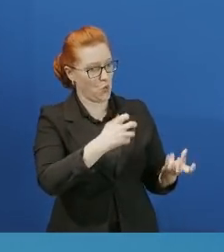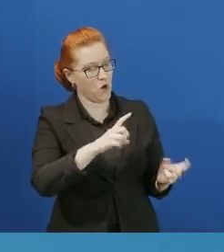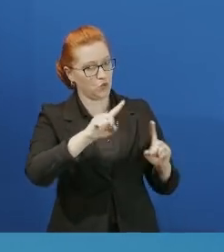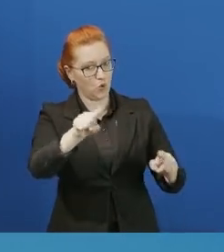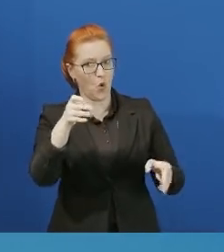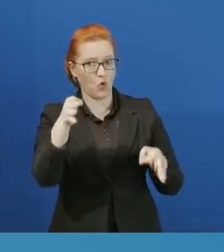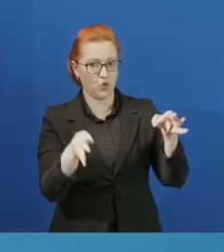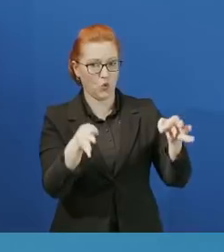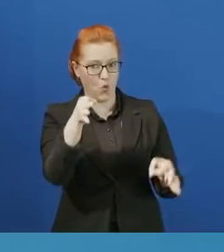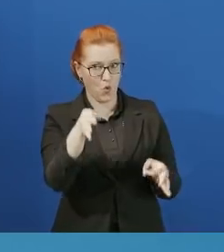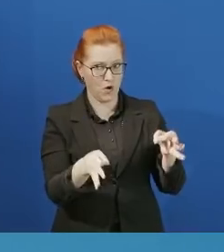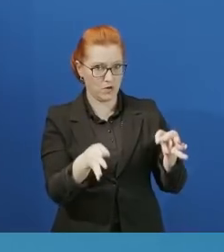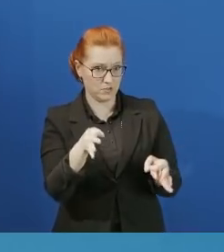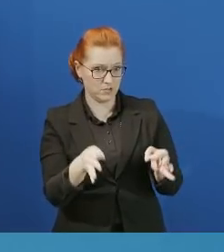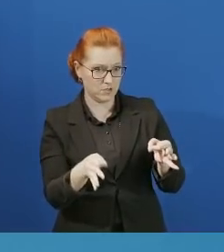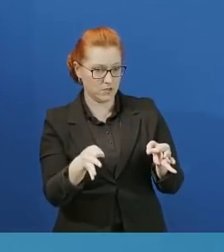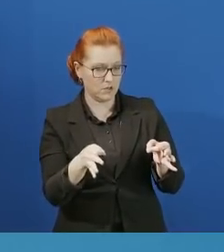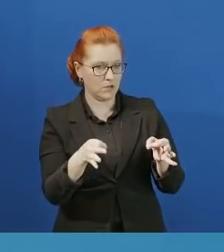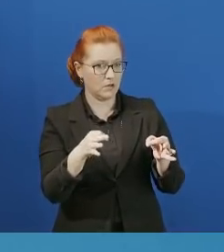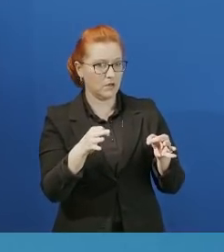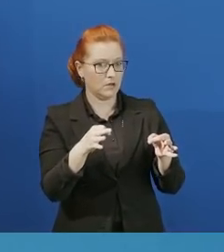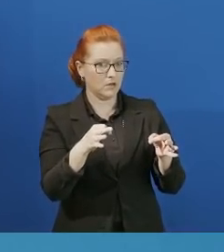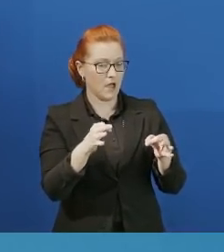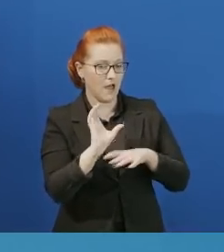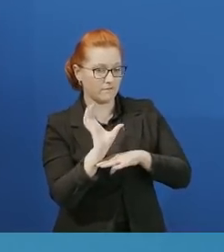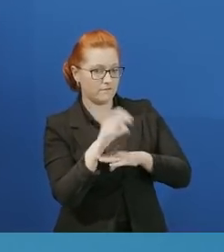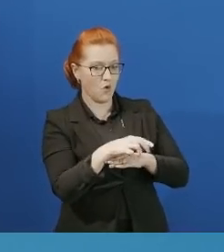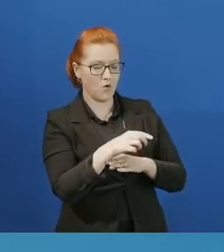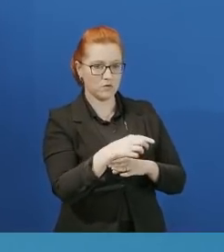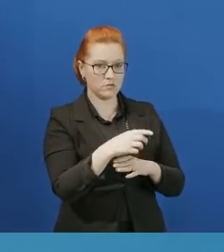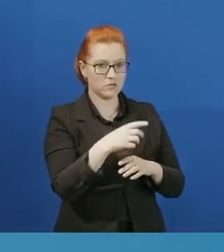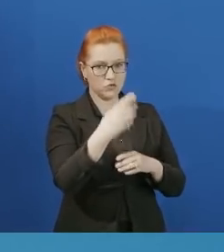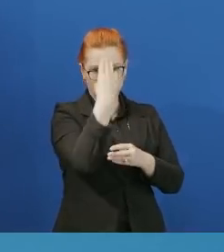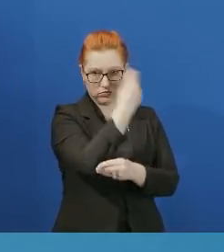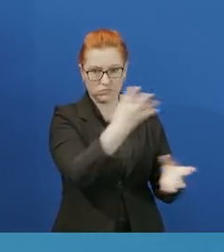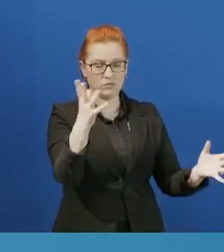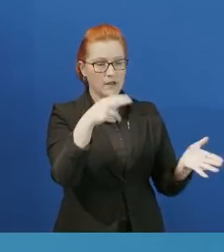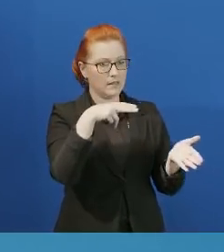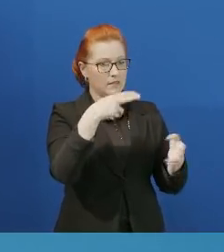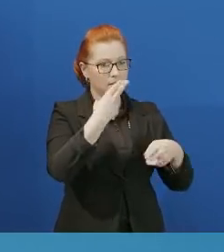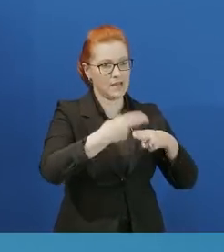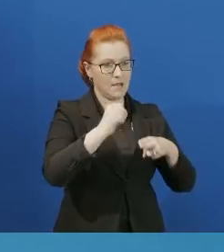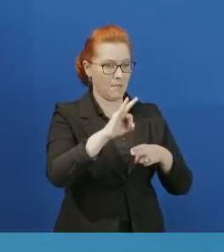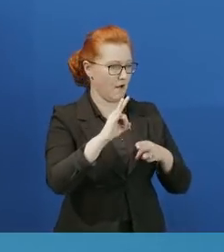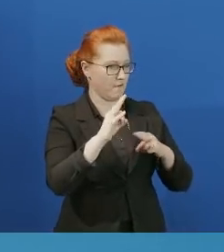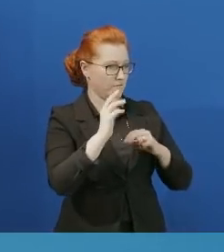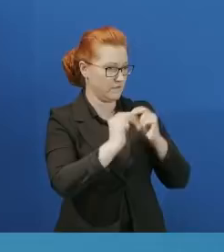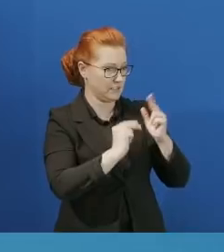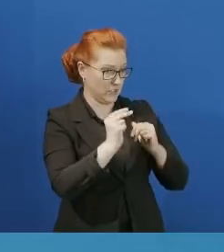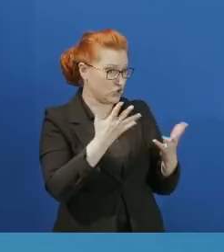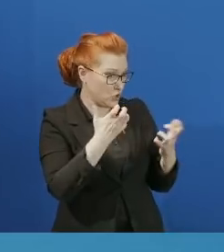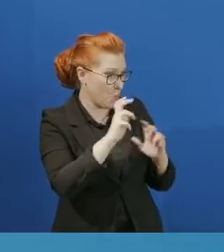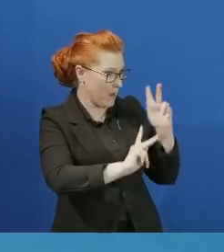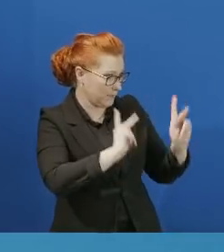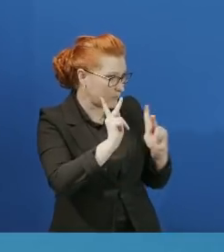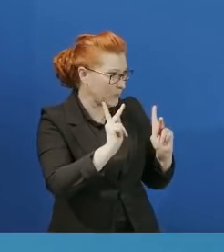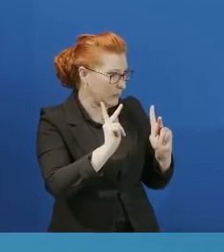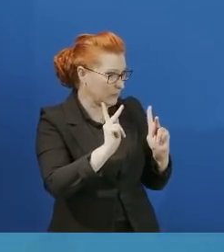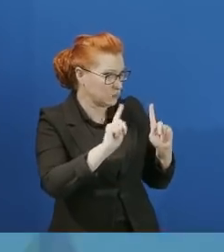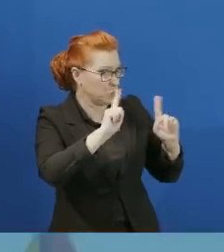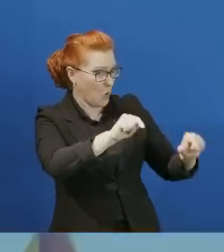releasing the names of facilities. You'd rather this go to court and people fight for this information. Because Florida and Tennessee.